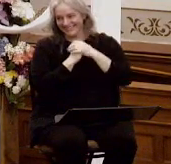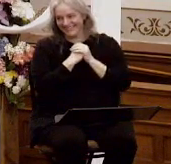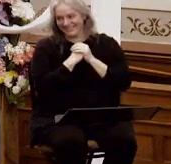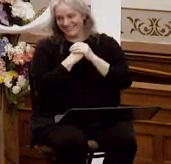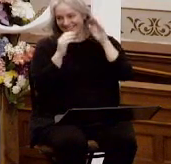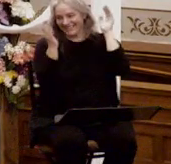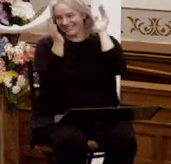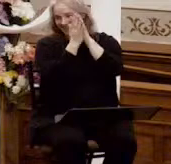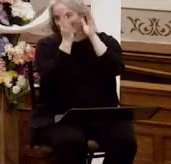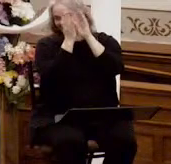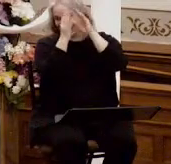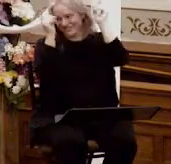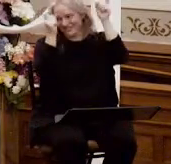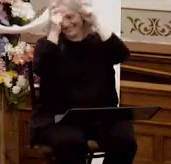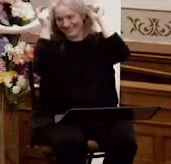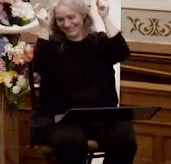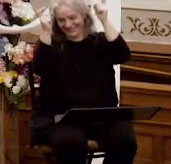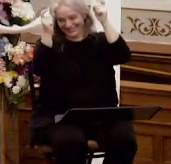Hallelujah.